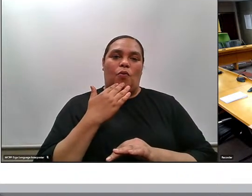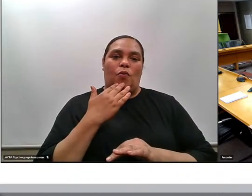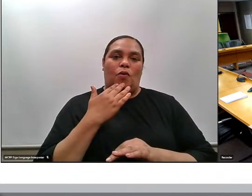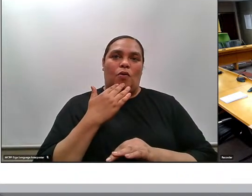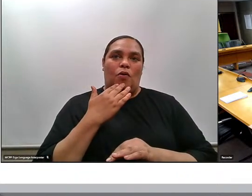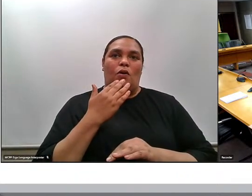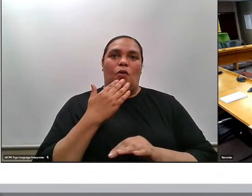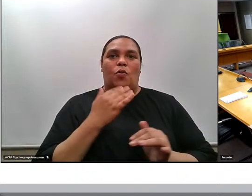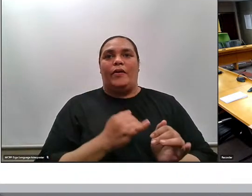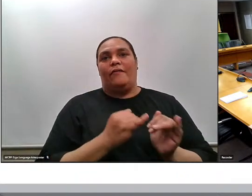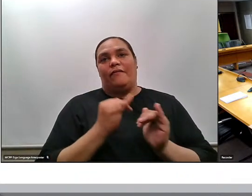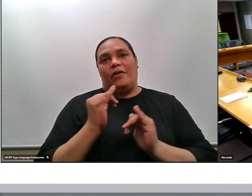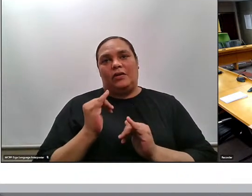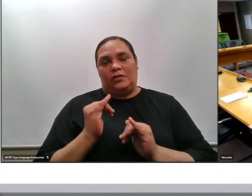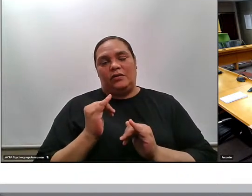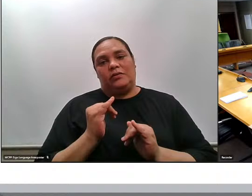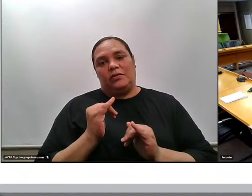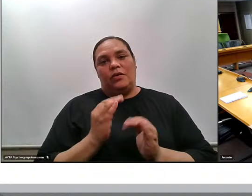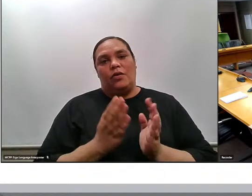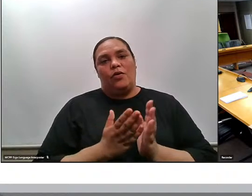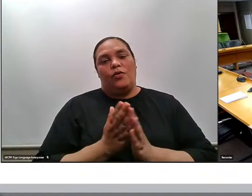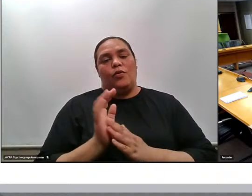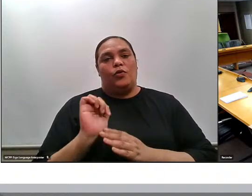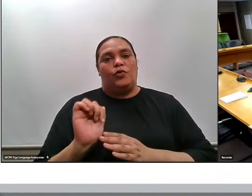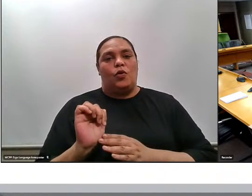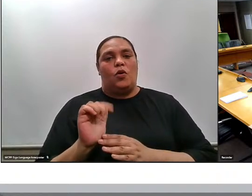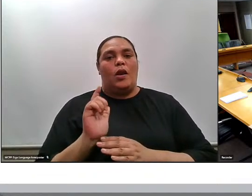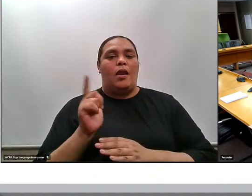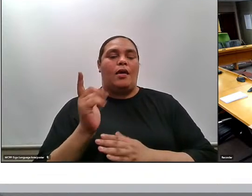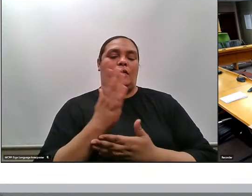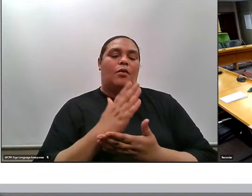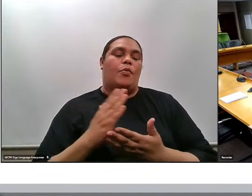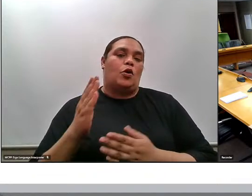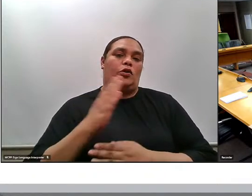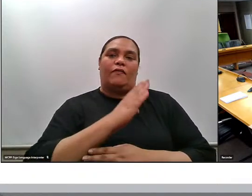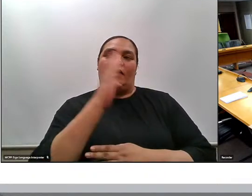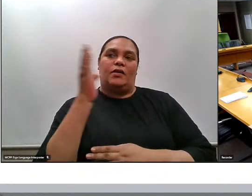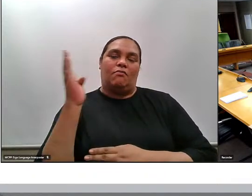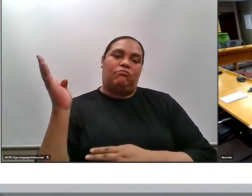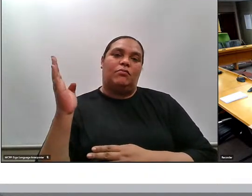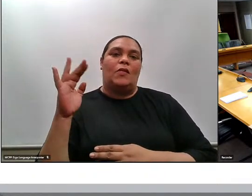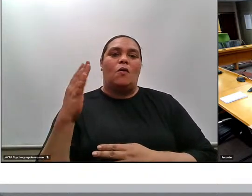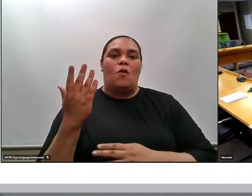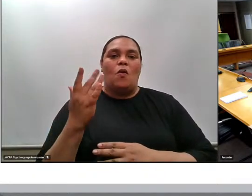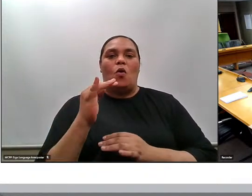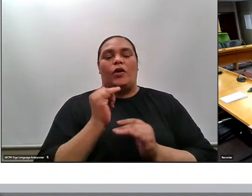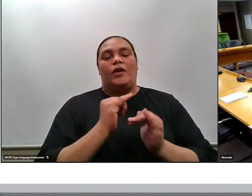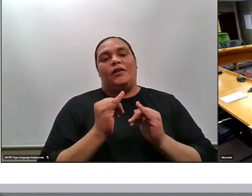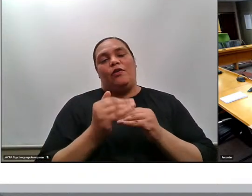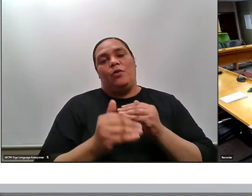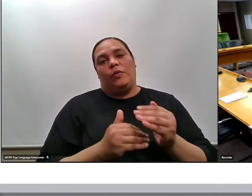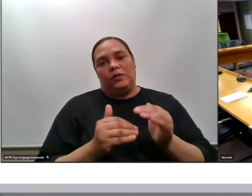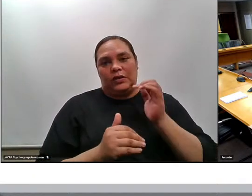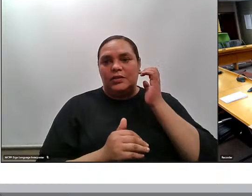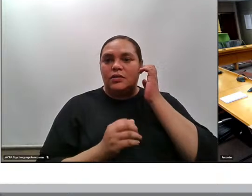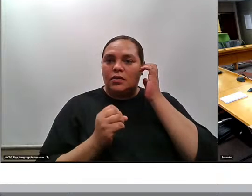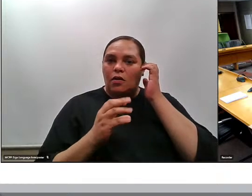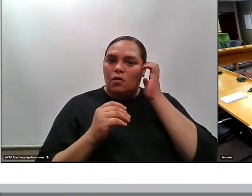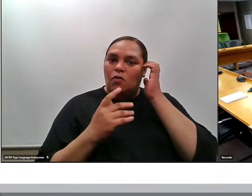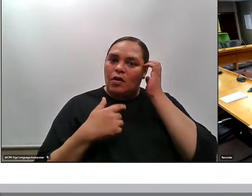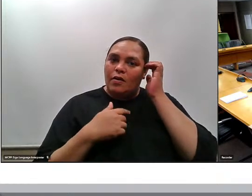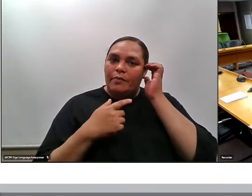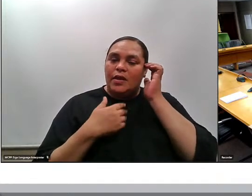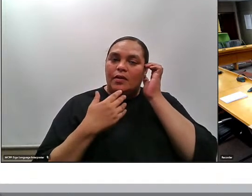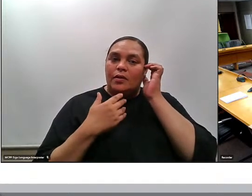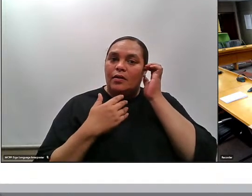are invited during the later part of the day or the later part of the interview process. So therefore, I